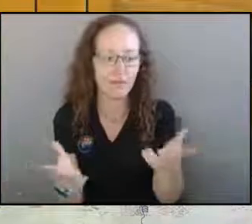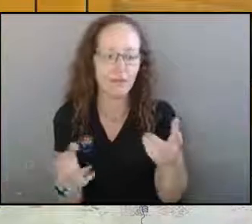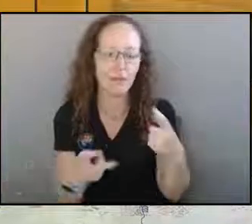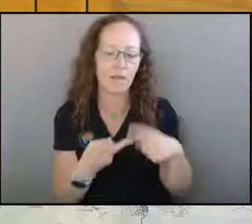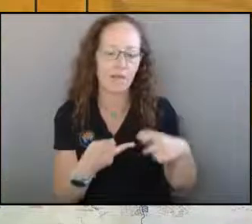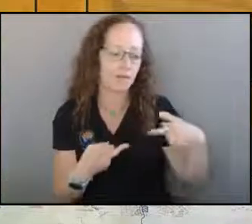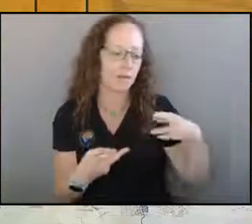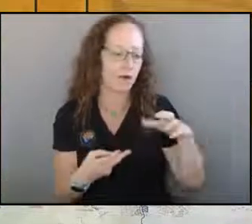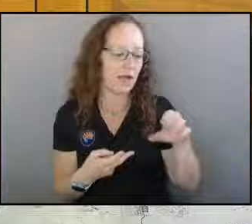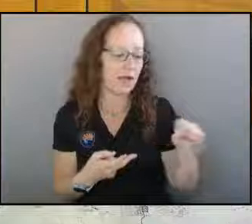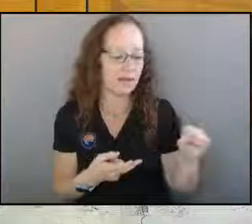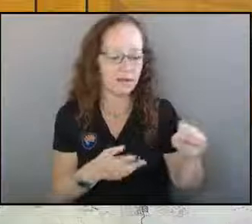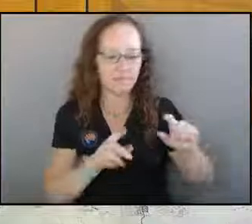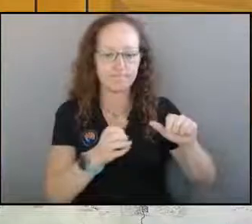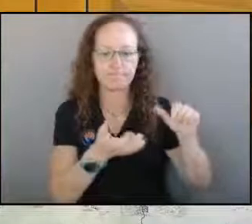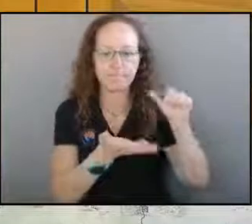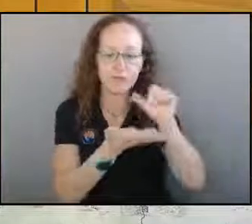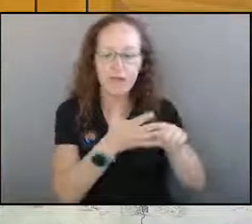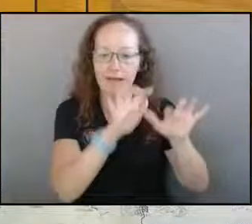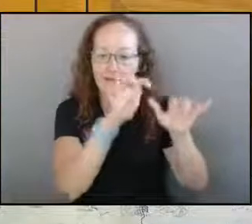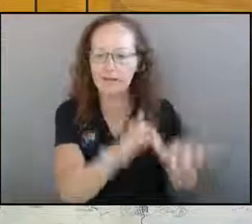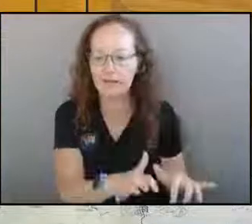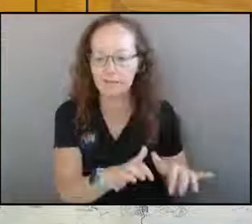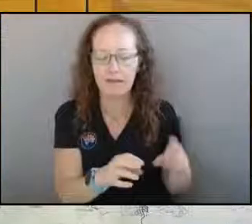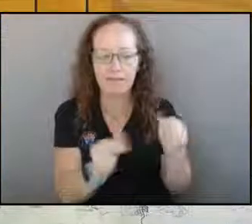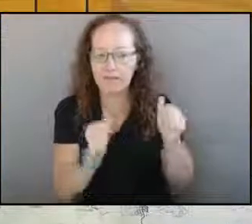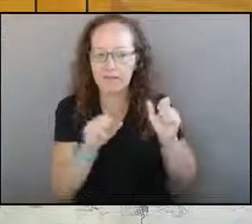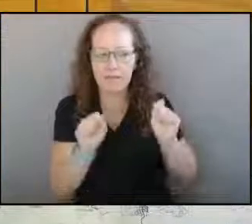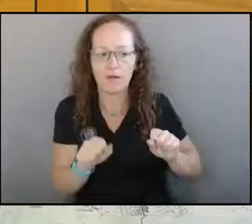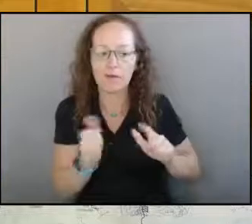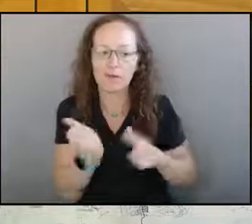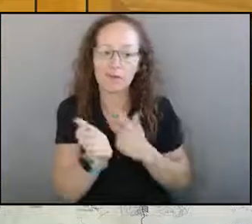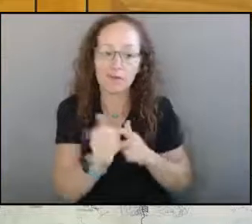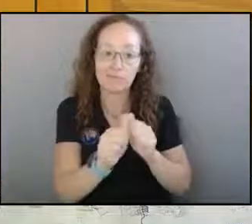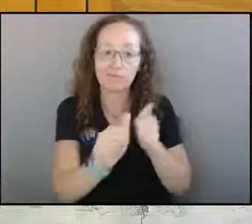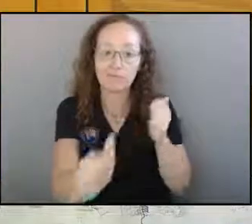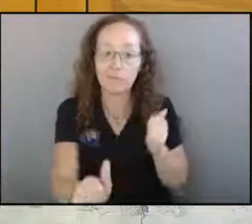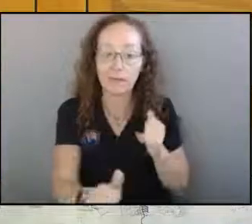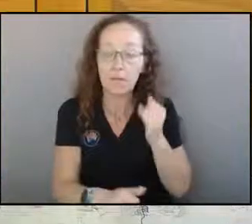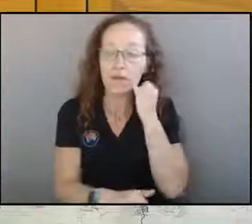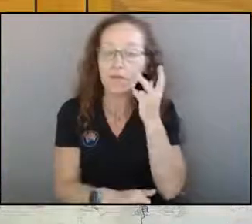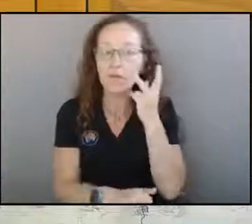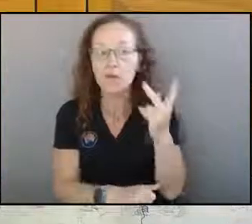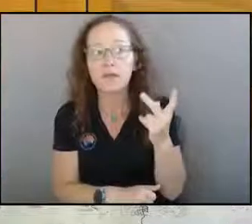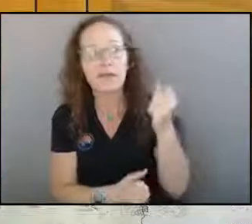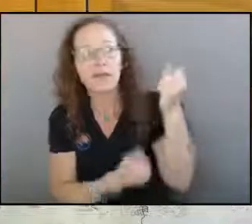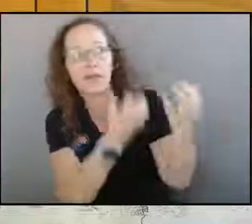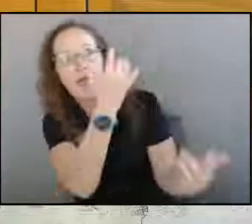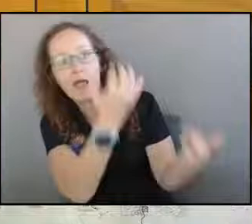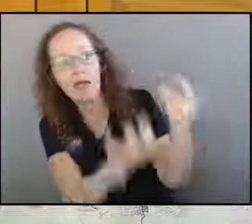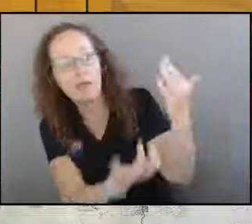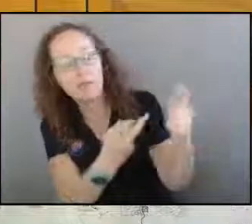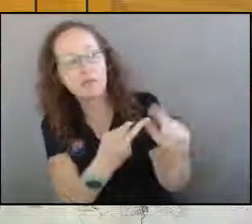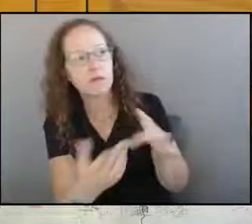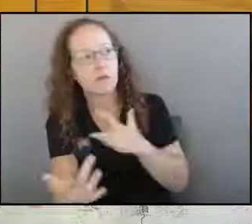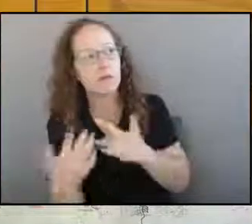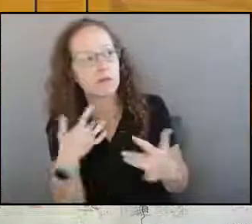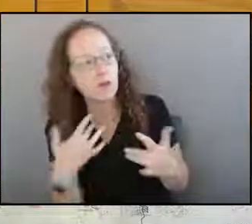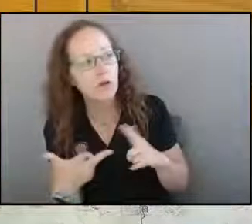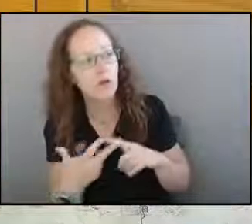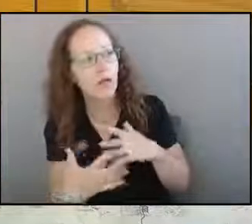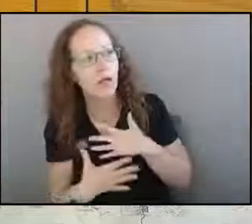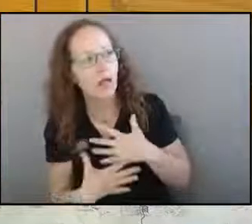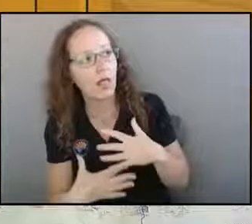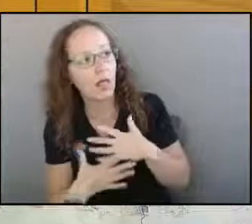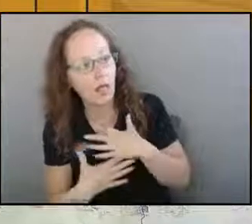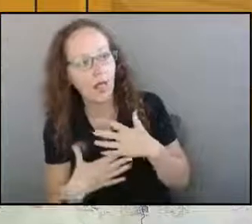but we may be a little bit behind. You see flames, you're concerned, you're having difficulty breathing. Don't wait for us to give you the